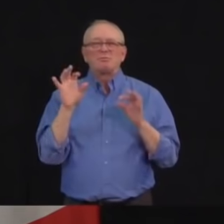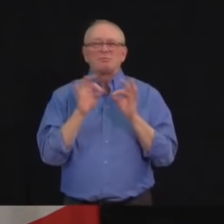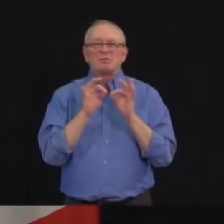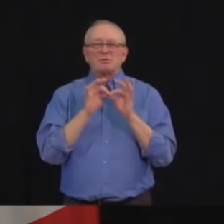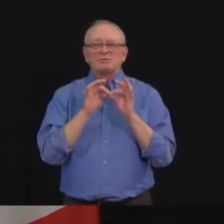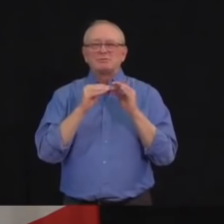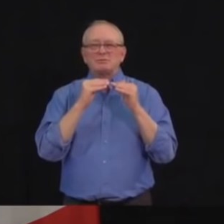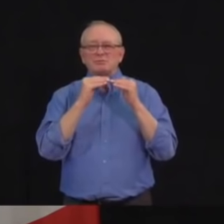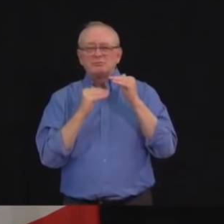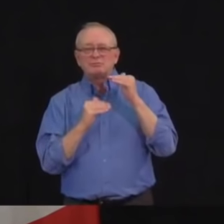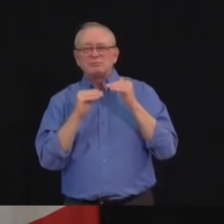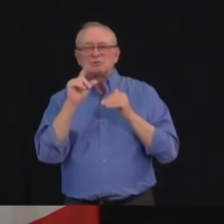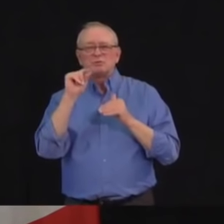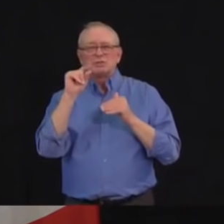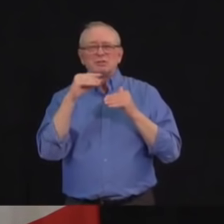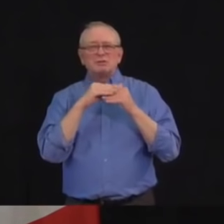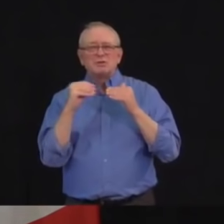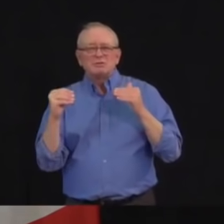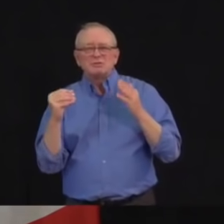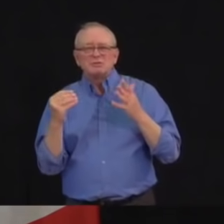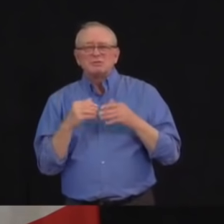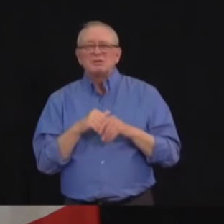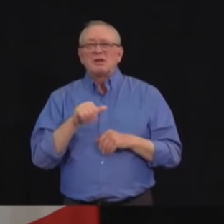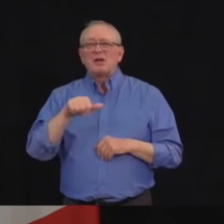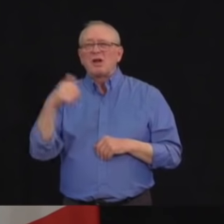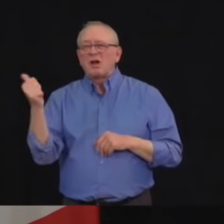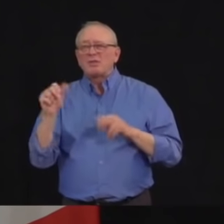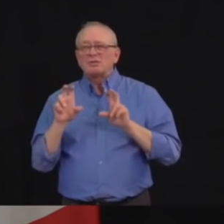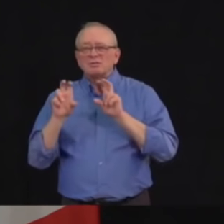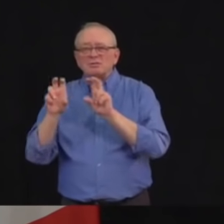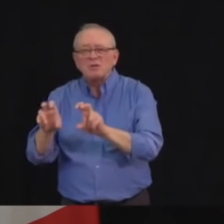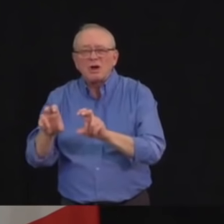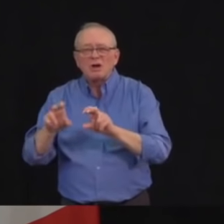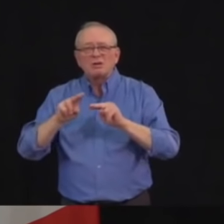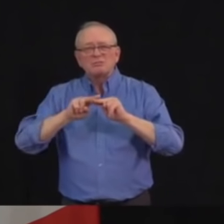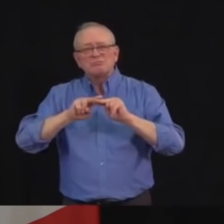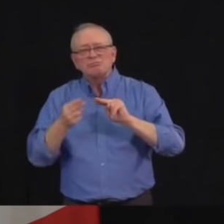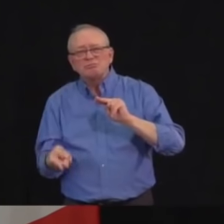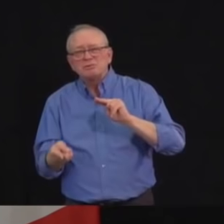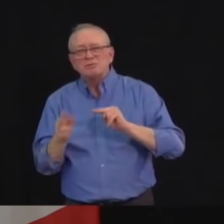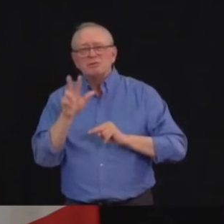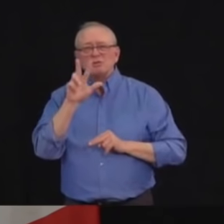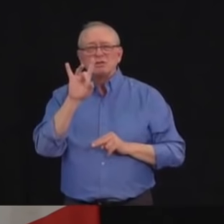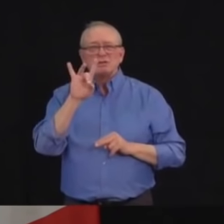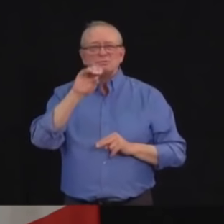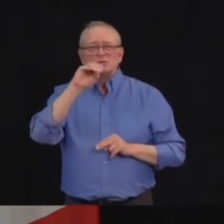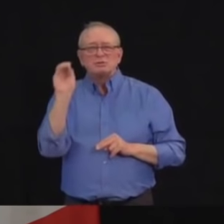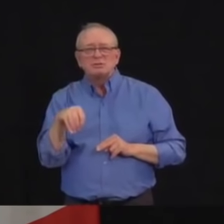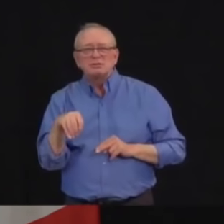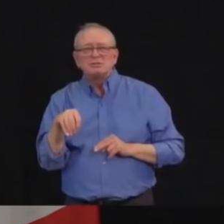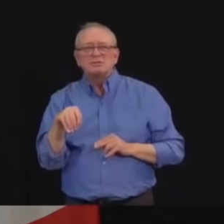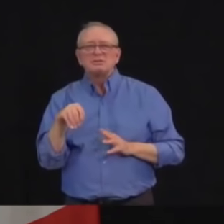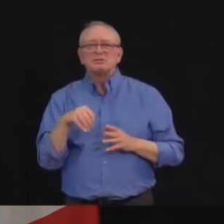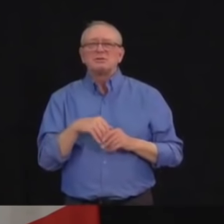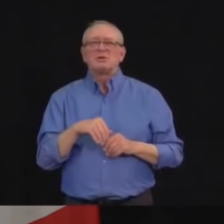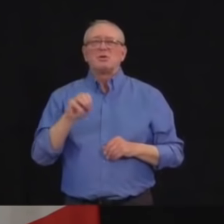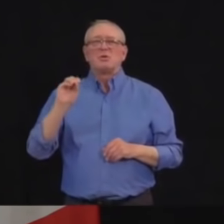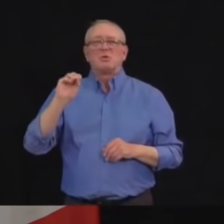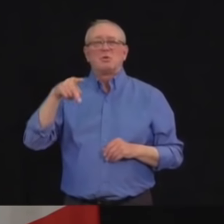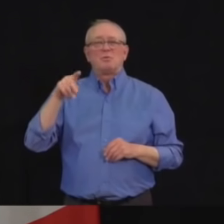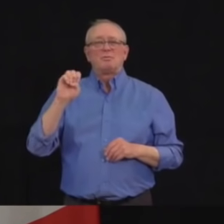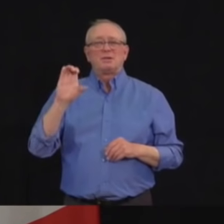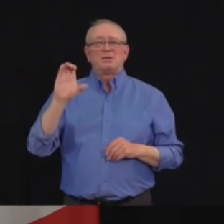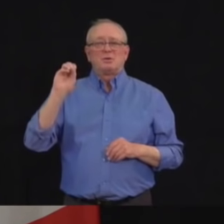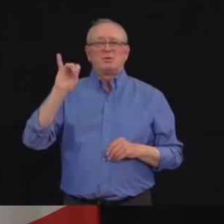at $4.62, down 38% today. So the OPEC Plus production cuts have had